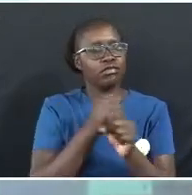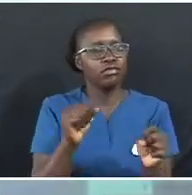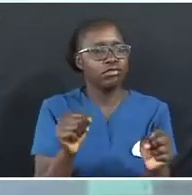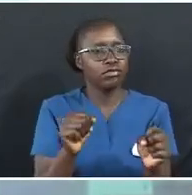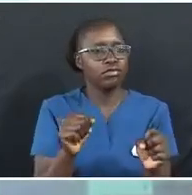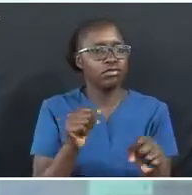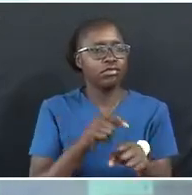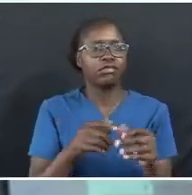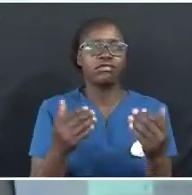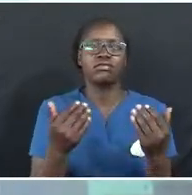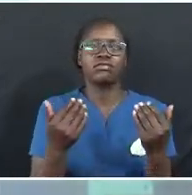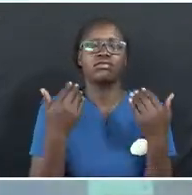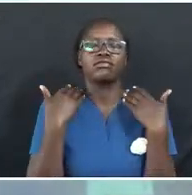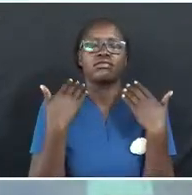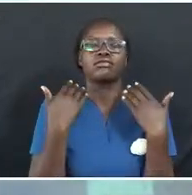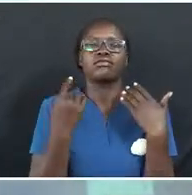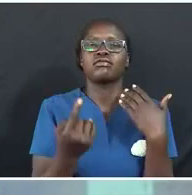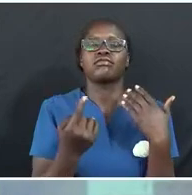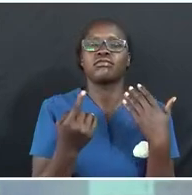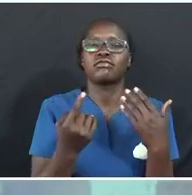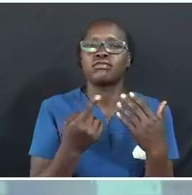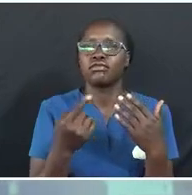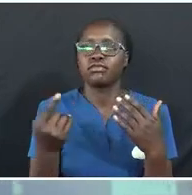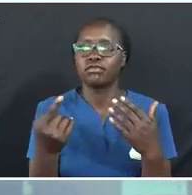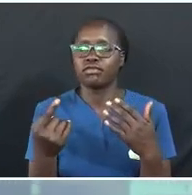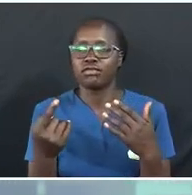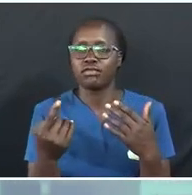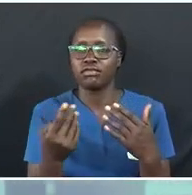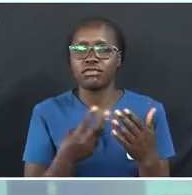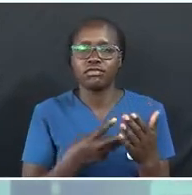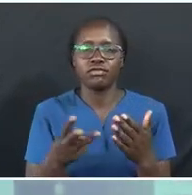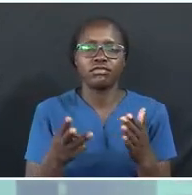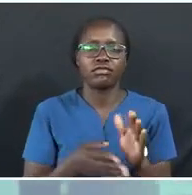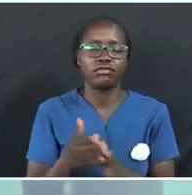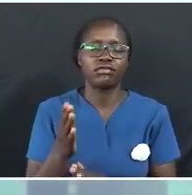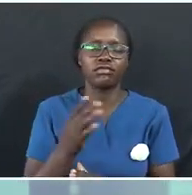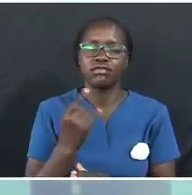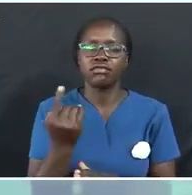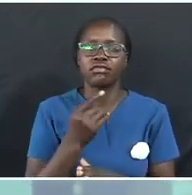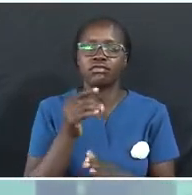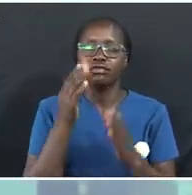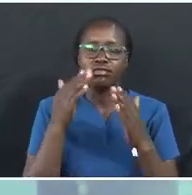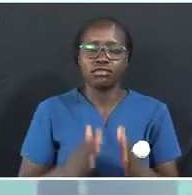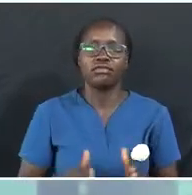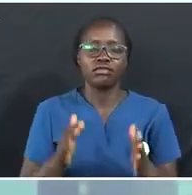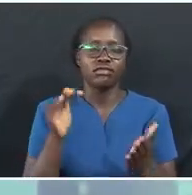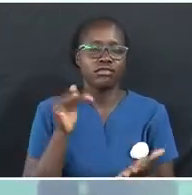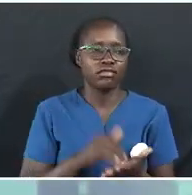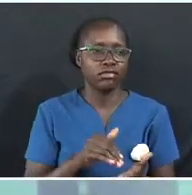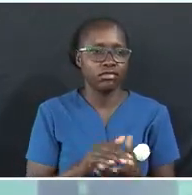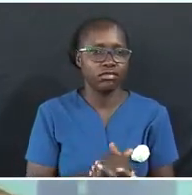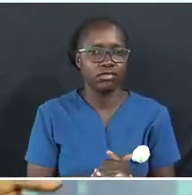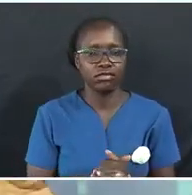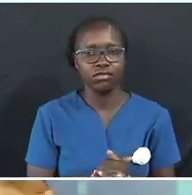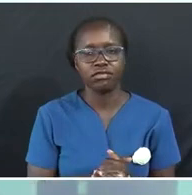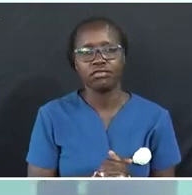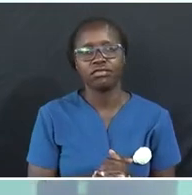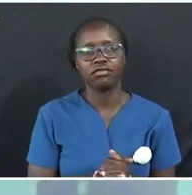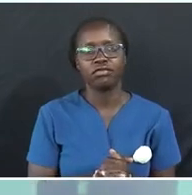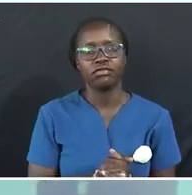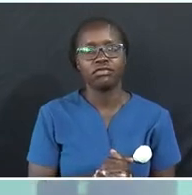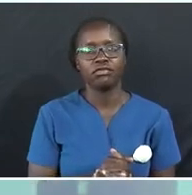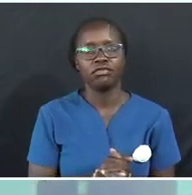sleep. 1, 2, 3 days, now he has become a common person again. You don't have many more stories to